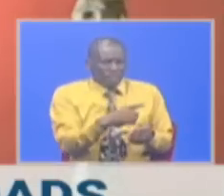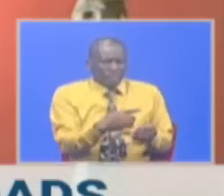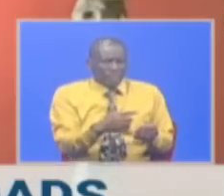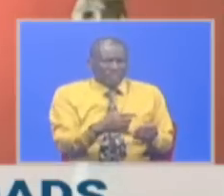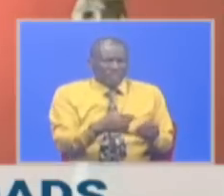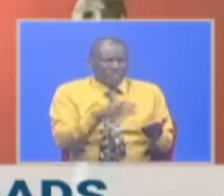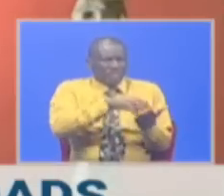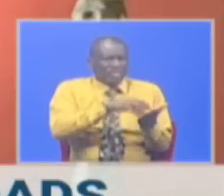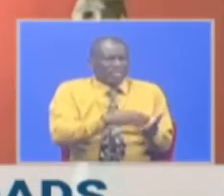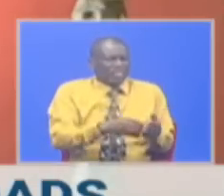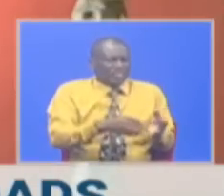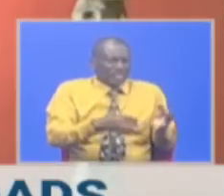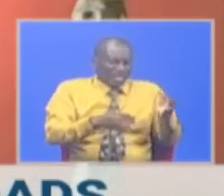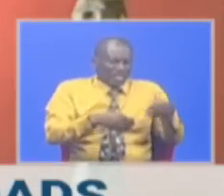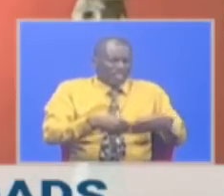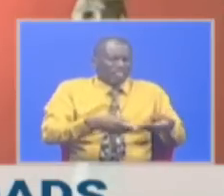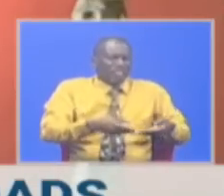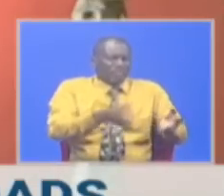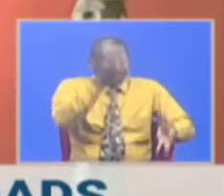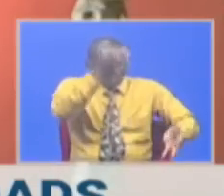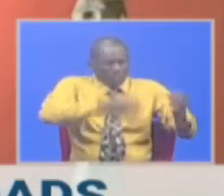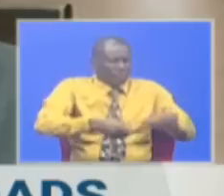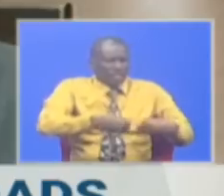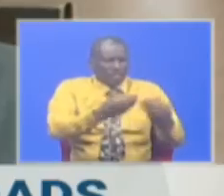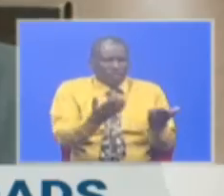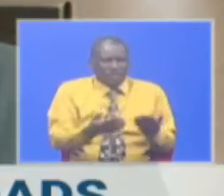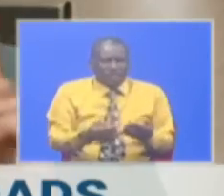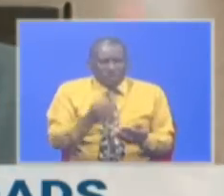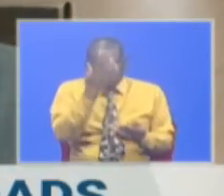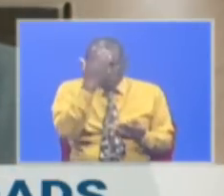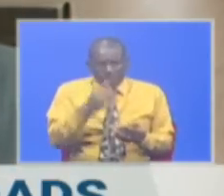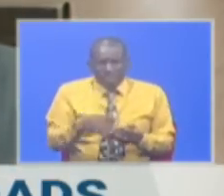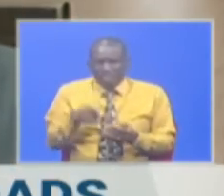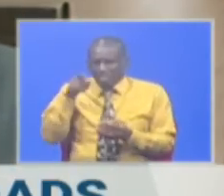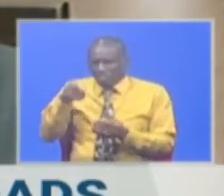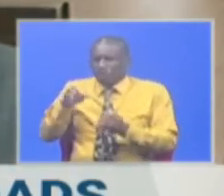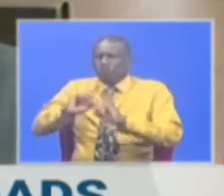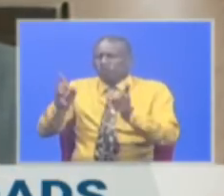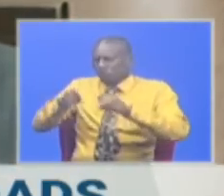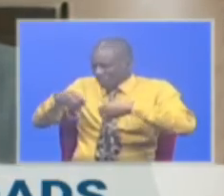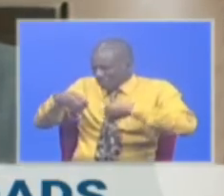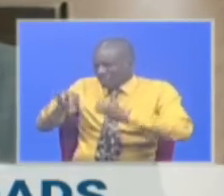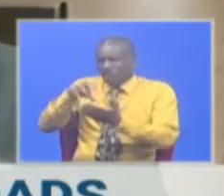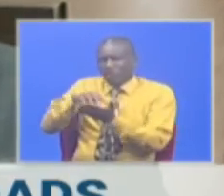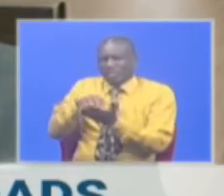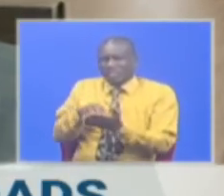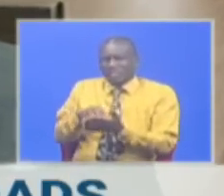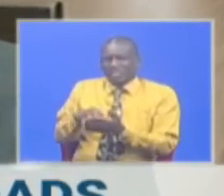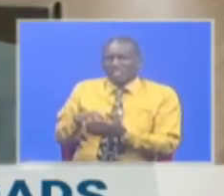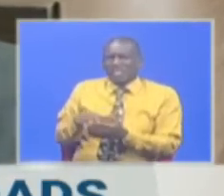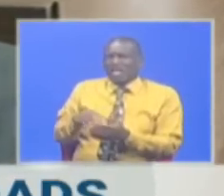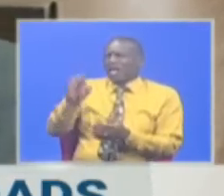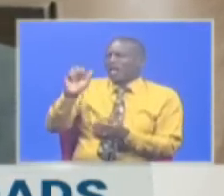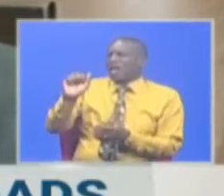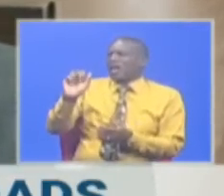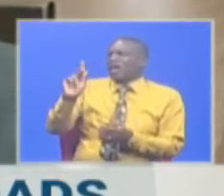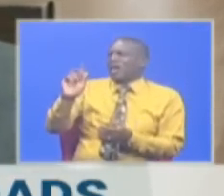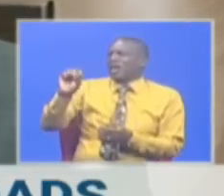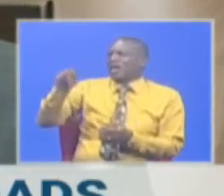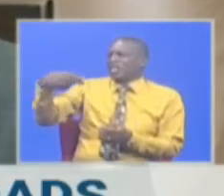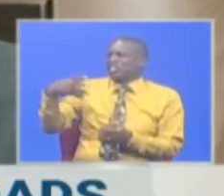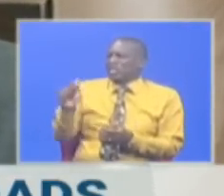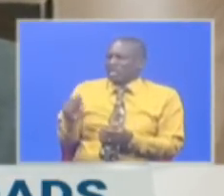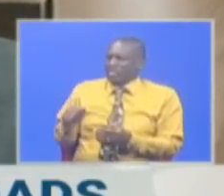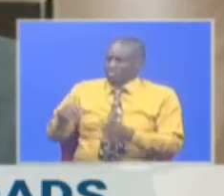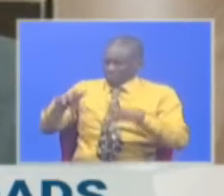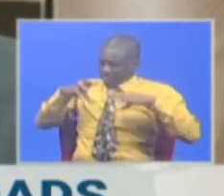cases are concluded. What was the difference? Because that was not a trial. That was a plea taken. Why